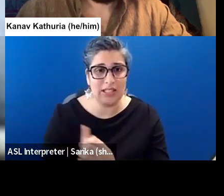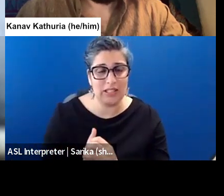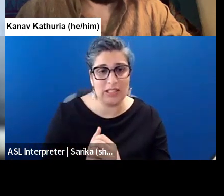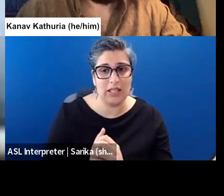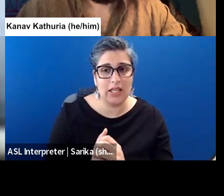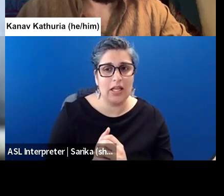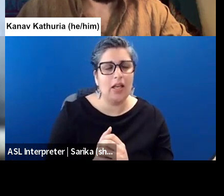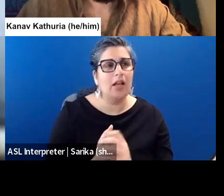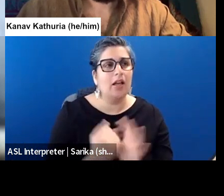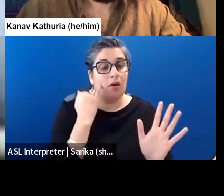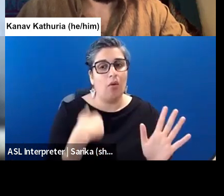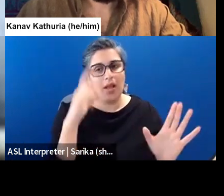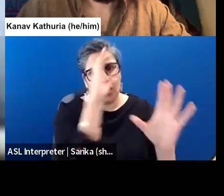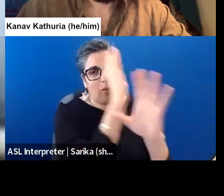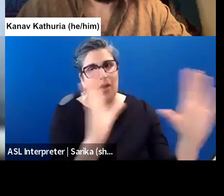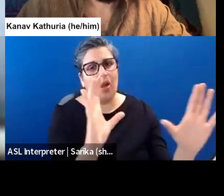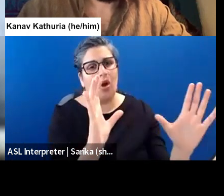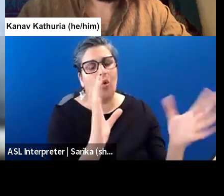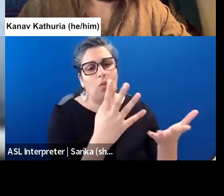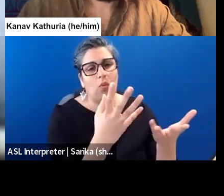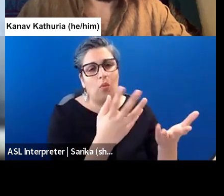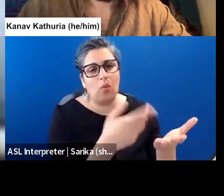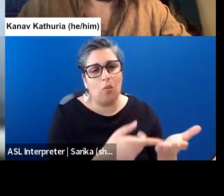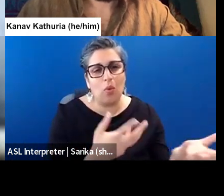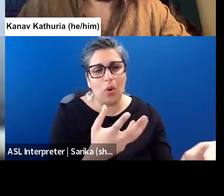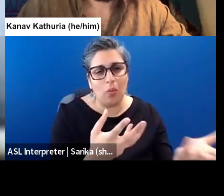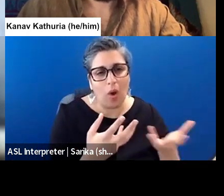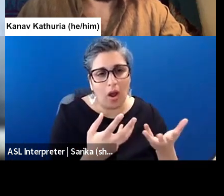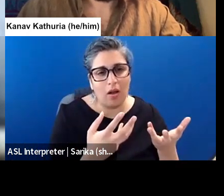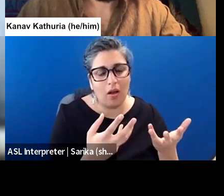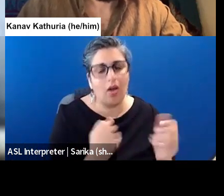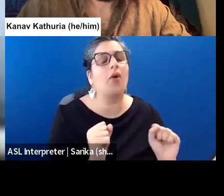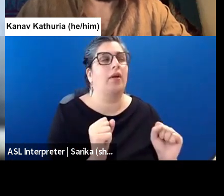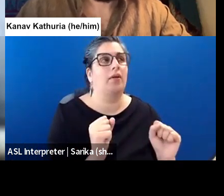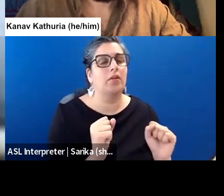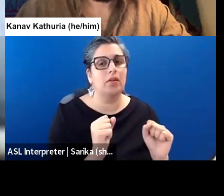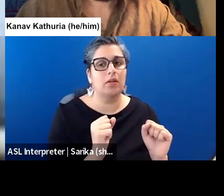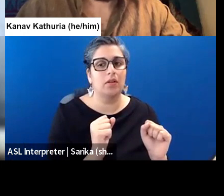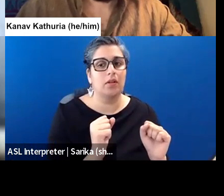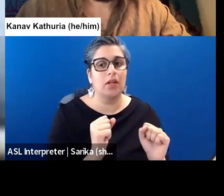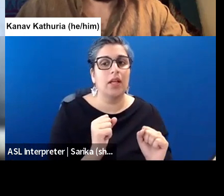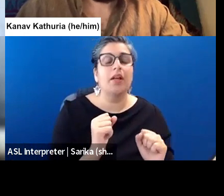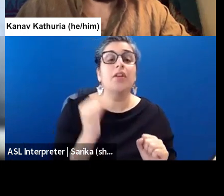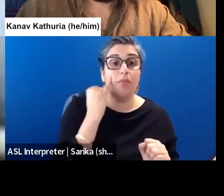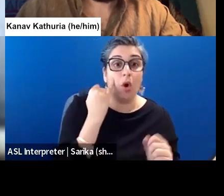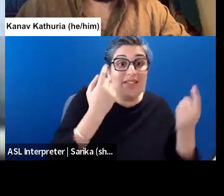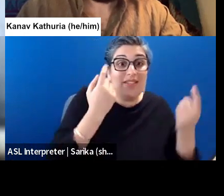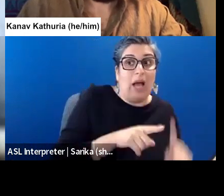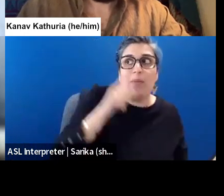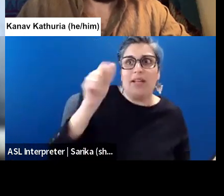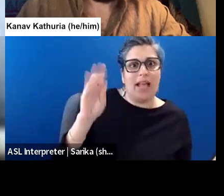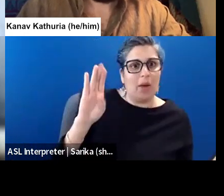If we imagine, like, what would we want? What would that have looked like in an abolitionist world? Like, we would have started